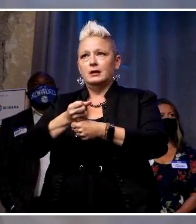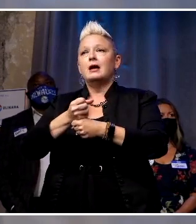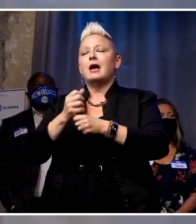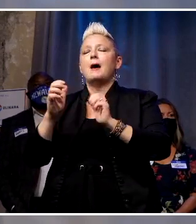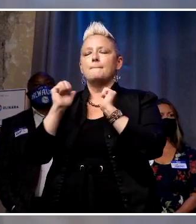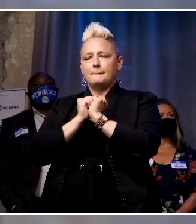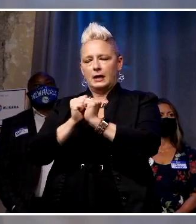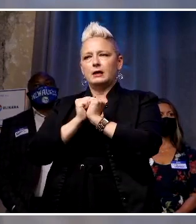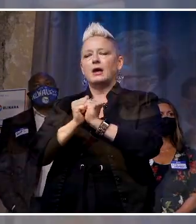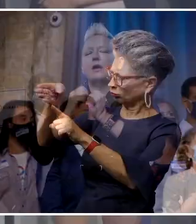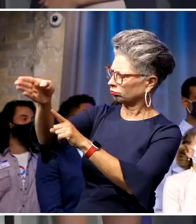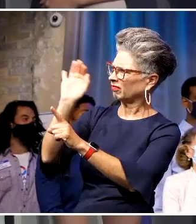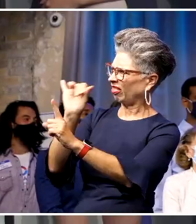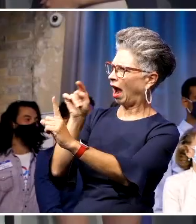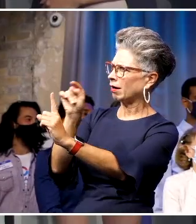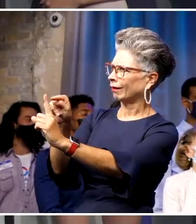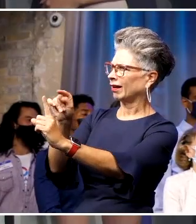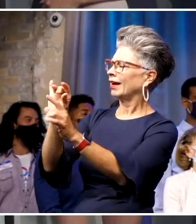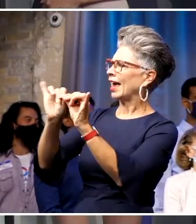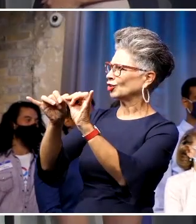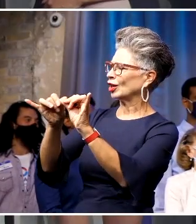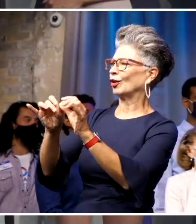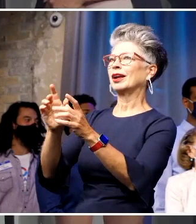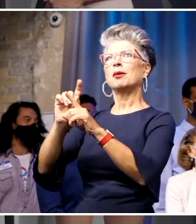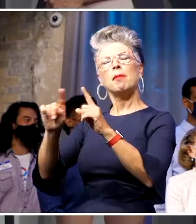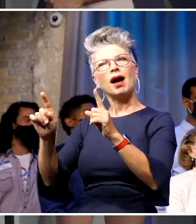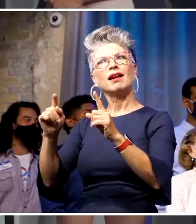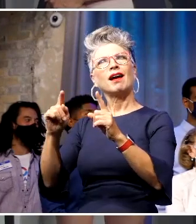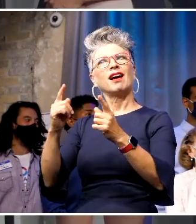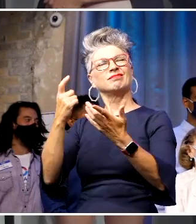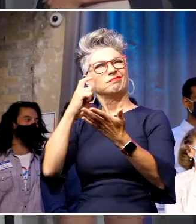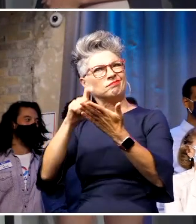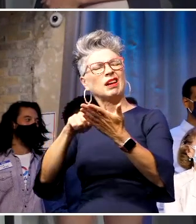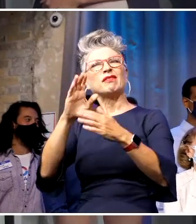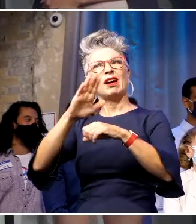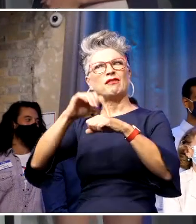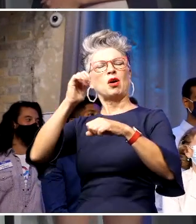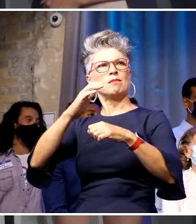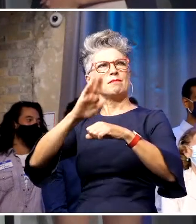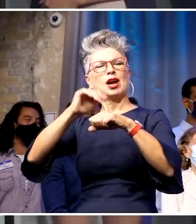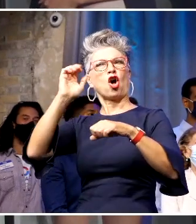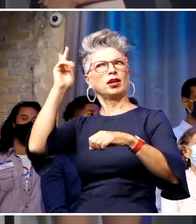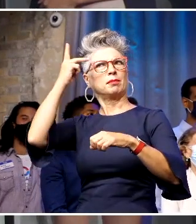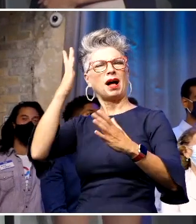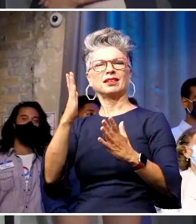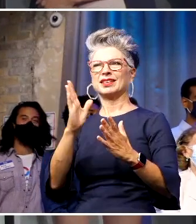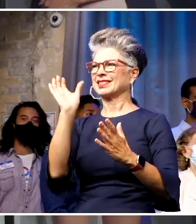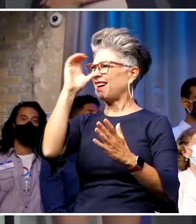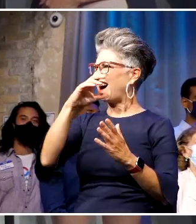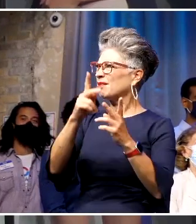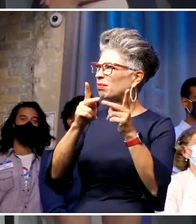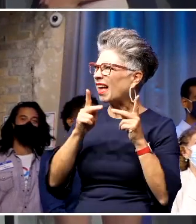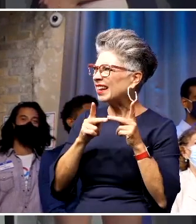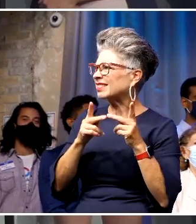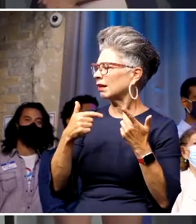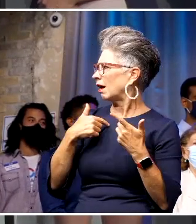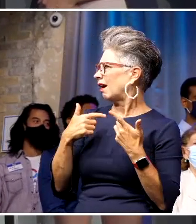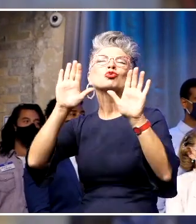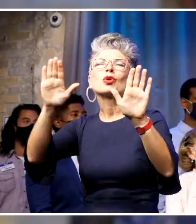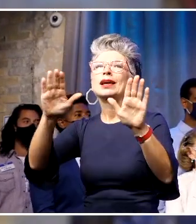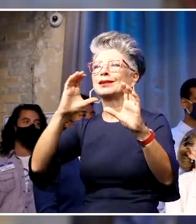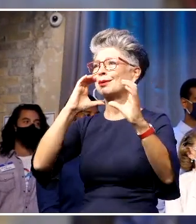winning coalition. I found my calling in politics in an unexpected place. You know, it was playing